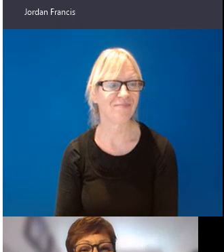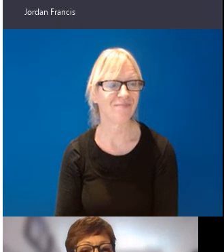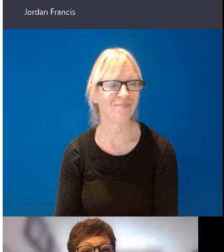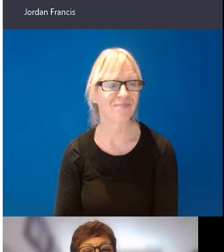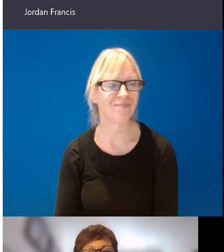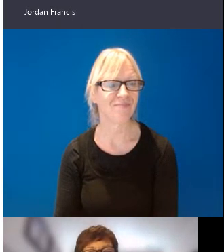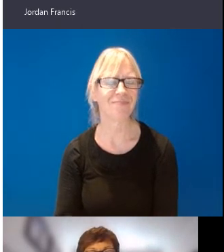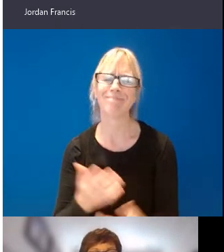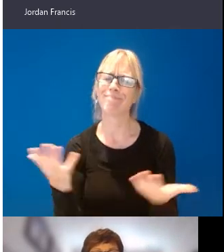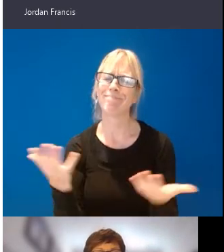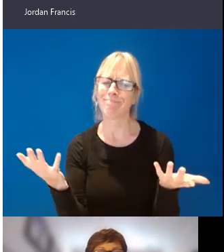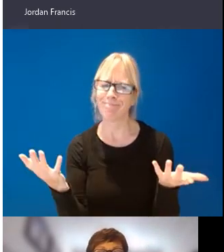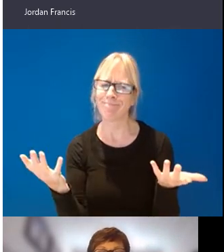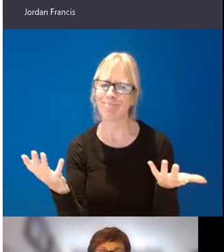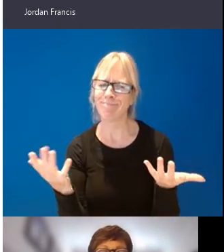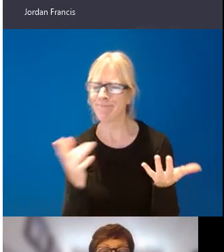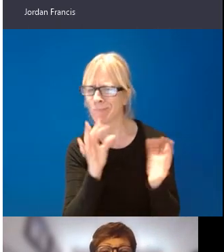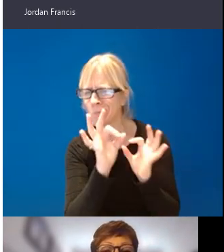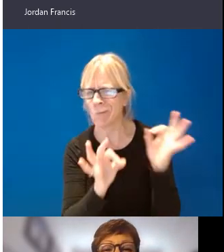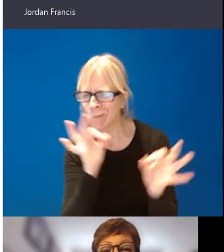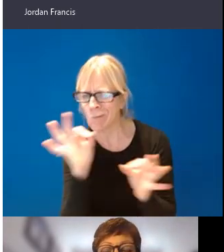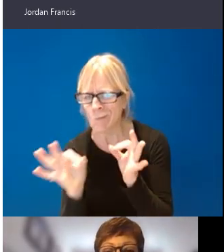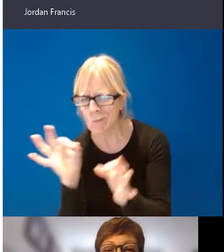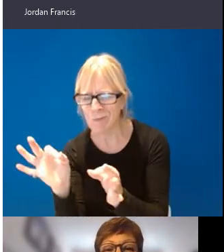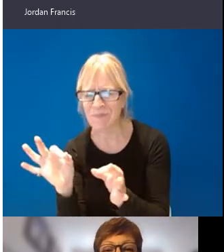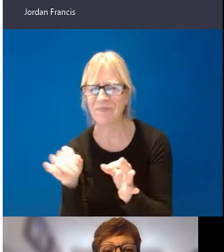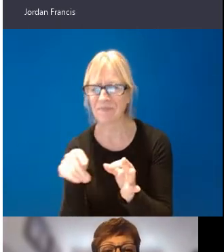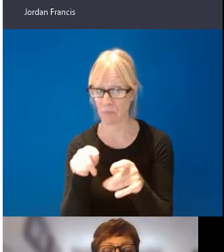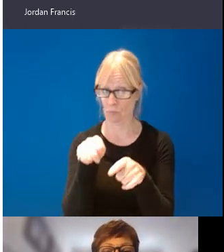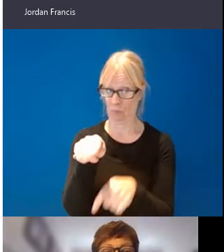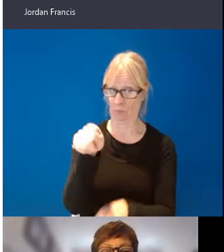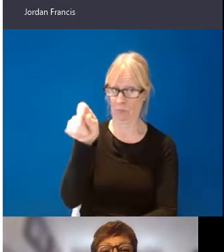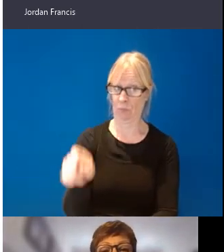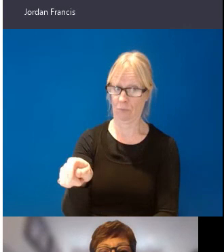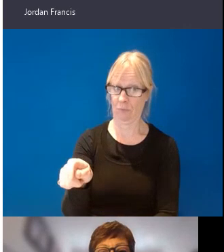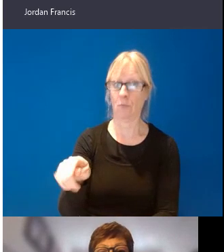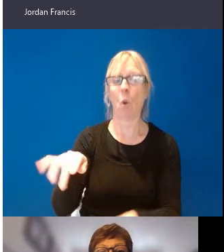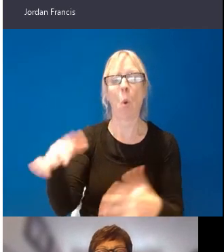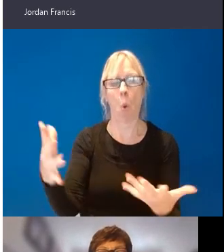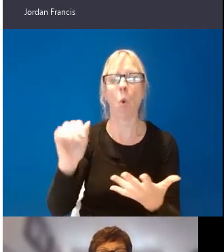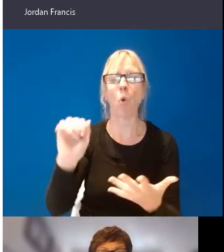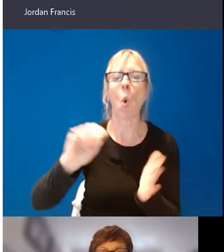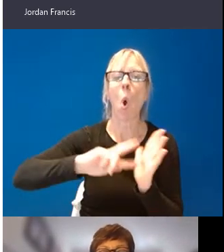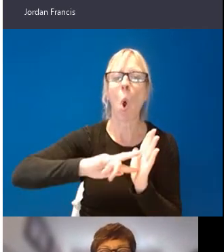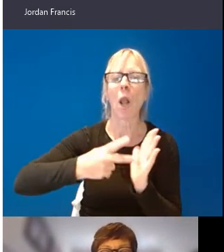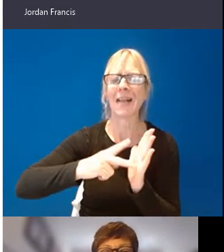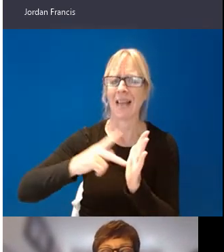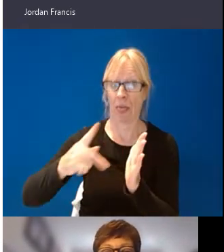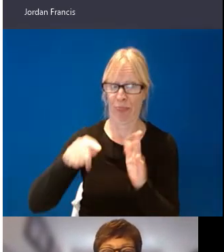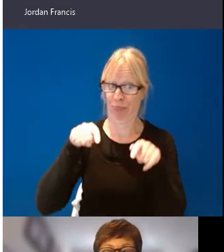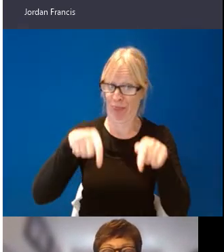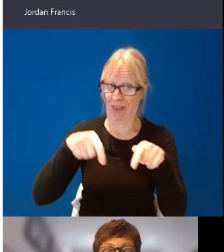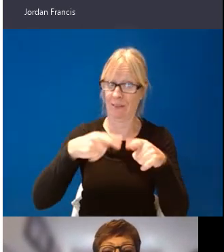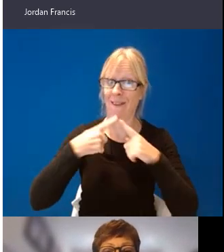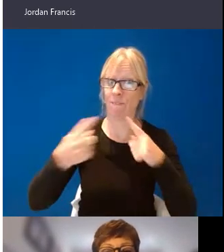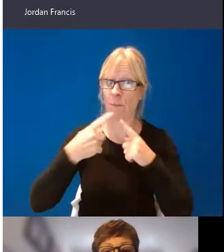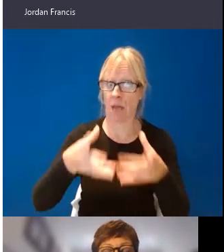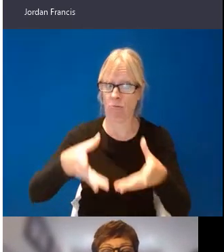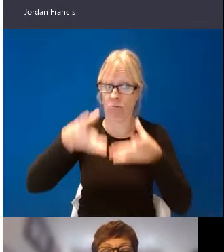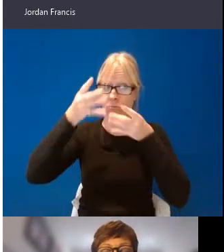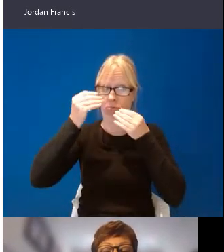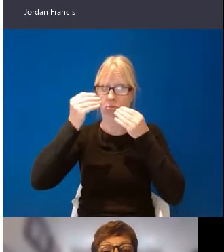So now we want to pick your brains a bit. How would you or your organisation cascade this information into the deaf and hard